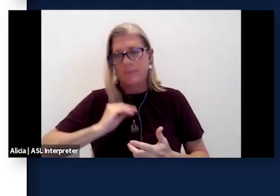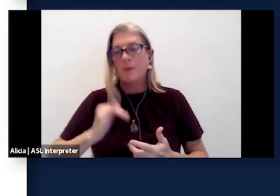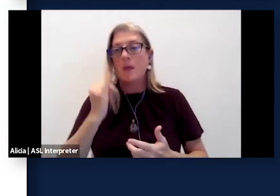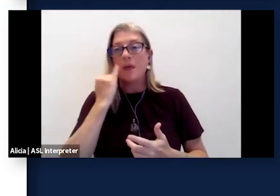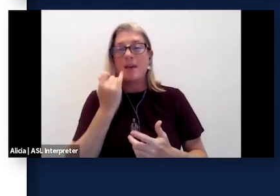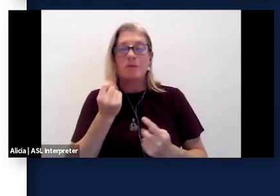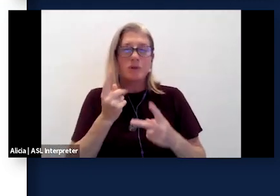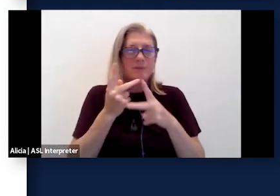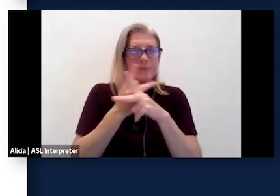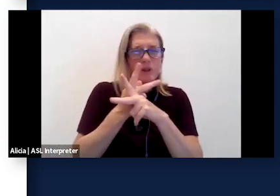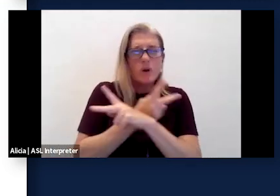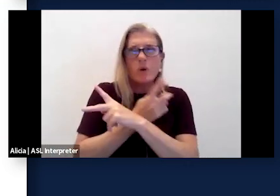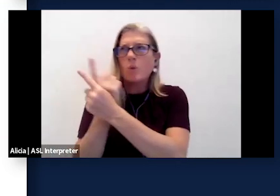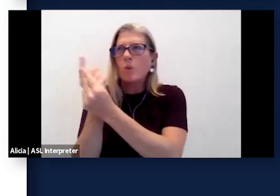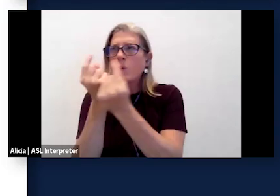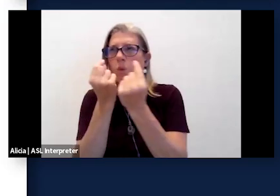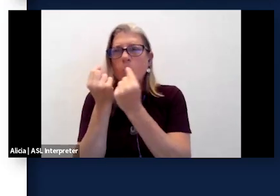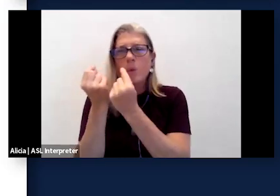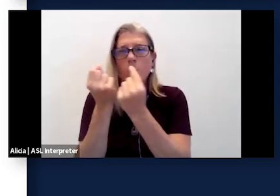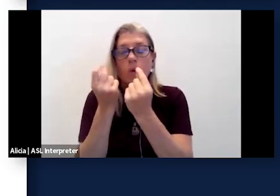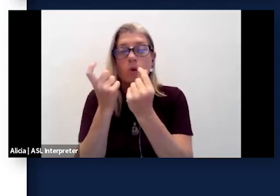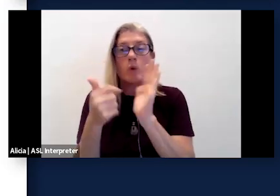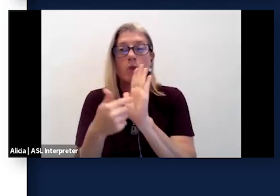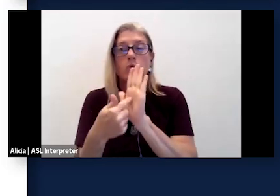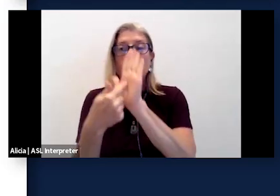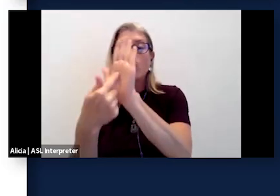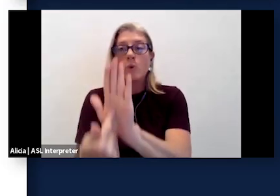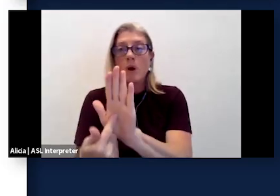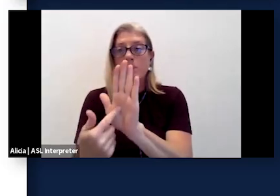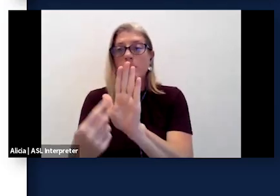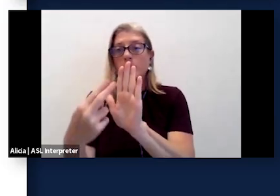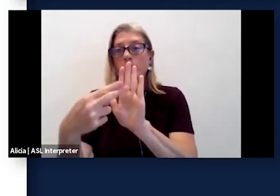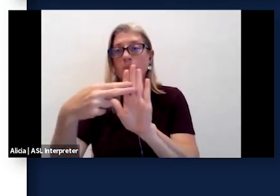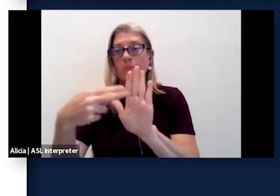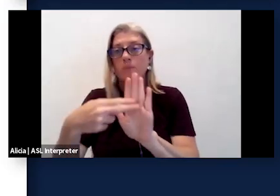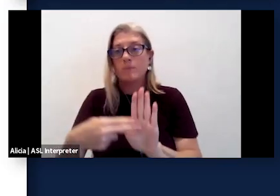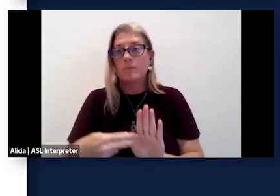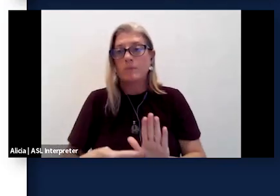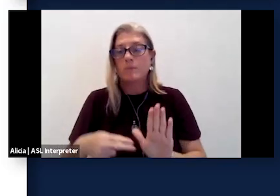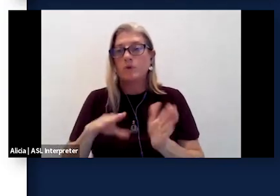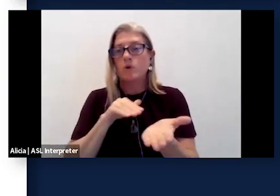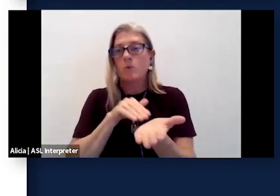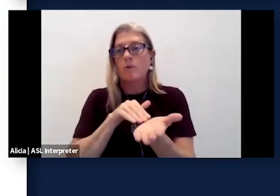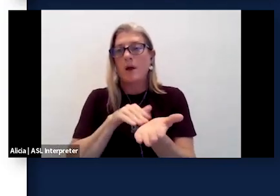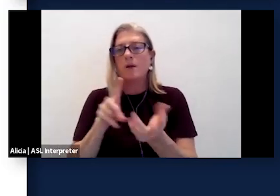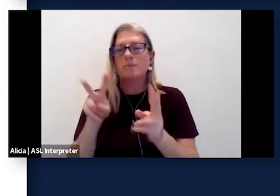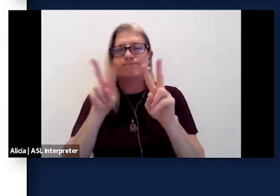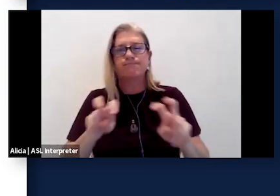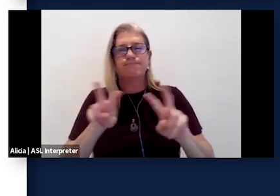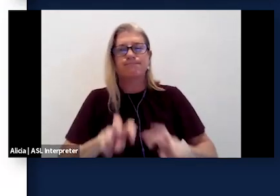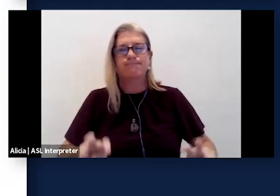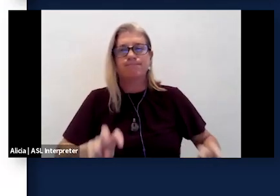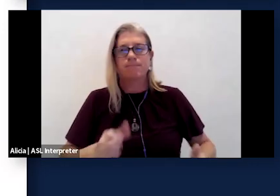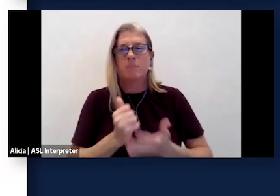to figure out what to do, you can always present the log to your provider and they can help with problem